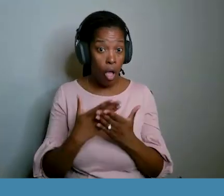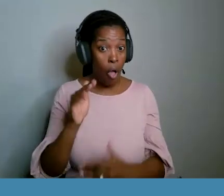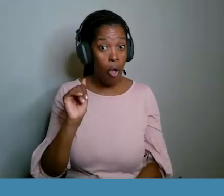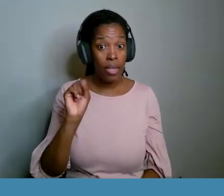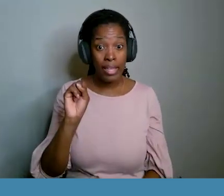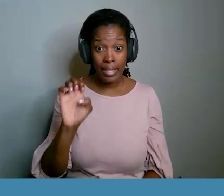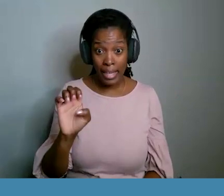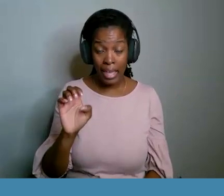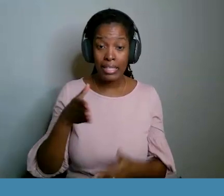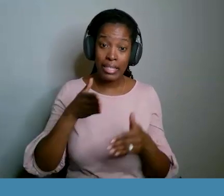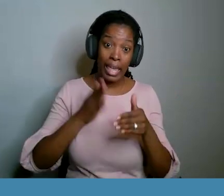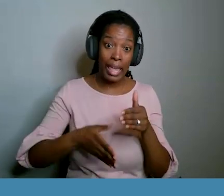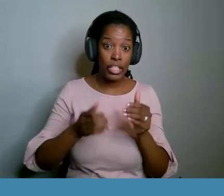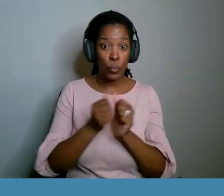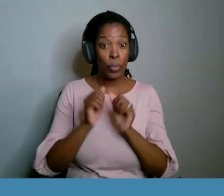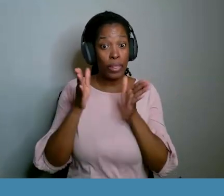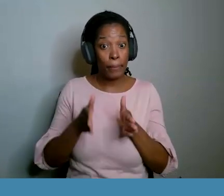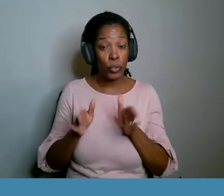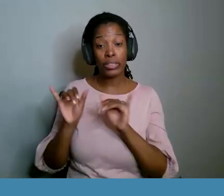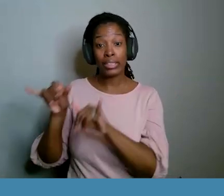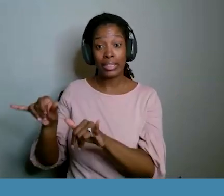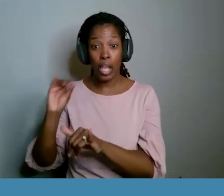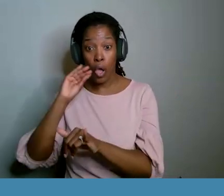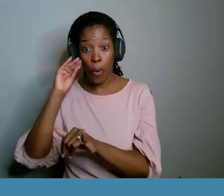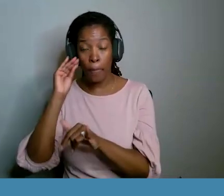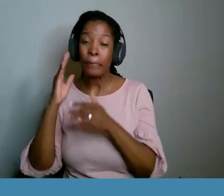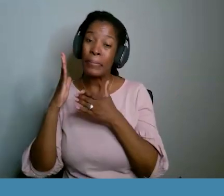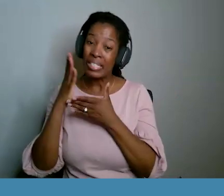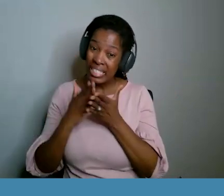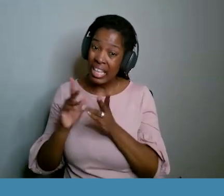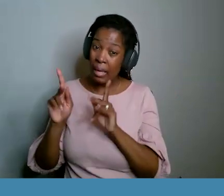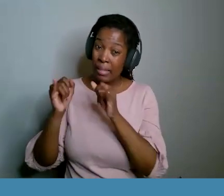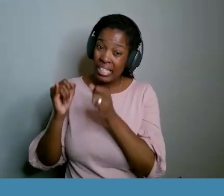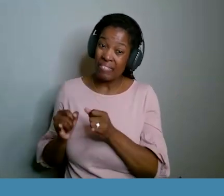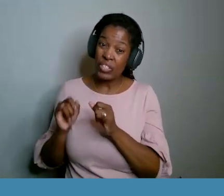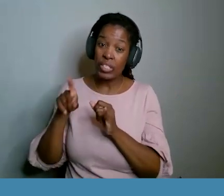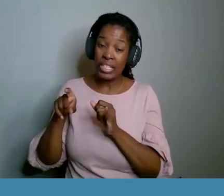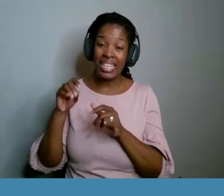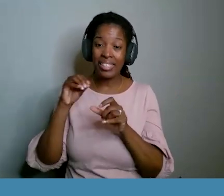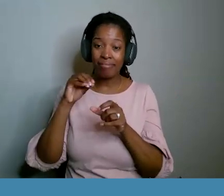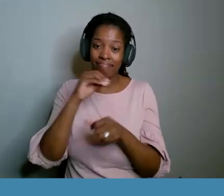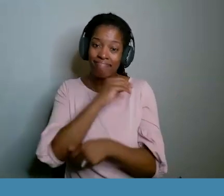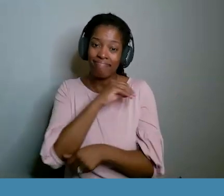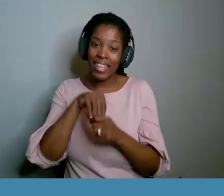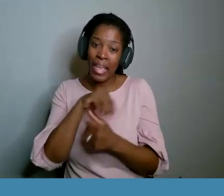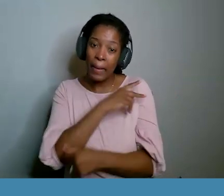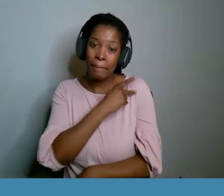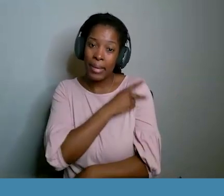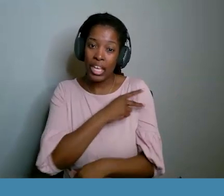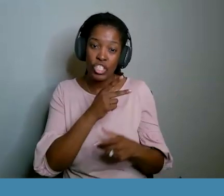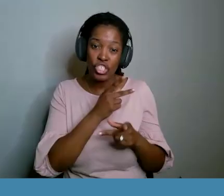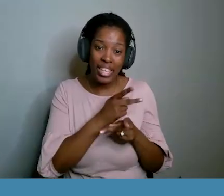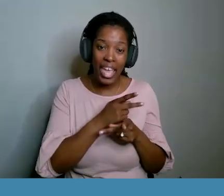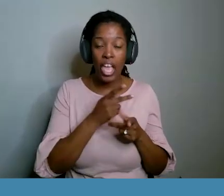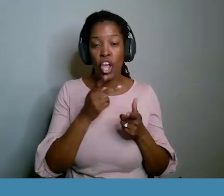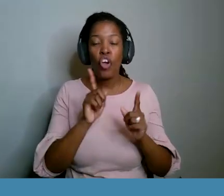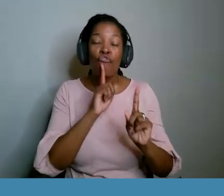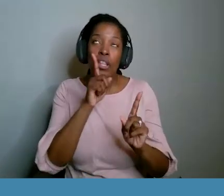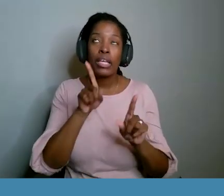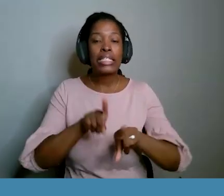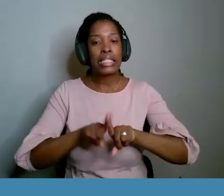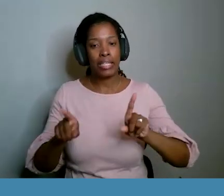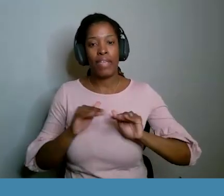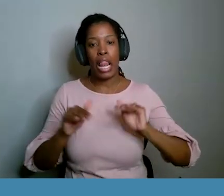can end in the individual staying at home. There are folks that require inpatient care. There are folks that require many different levels of care.